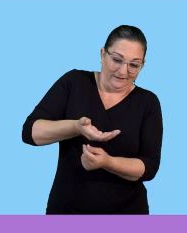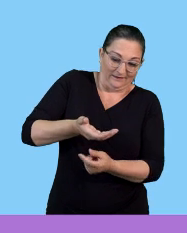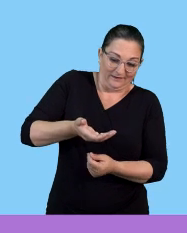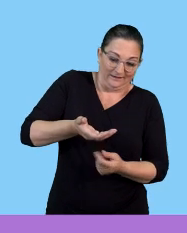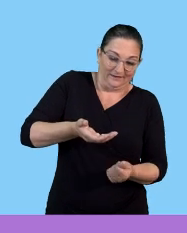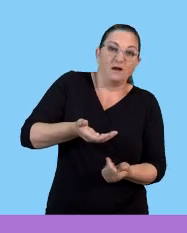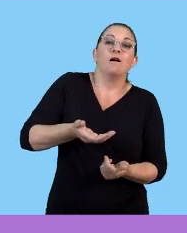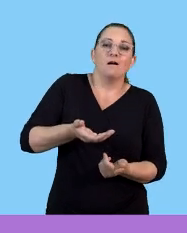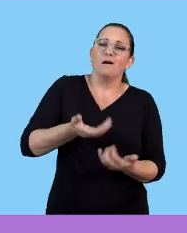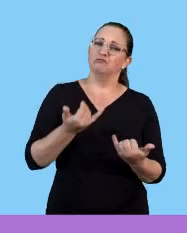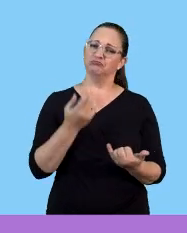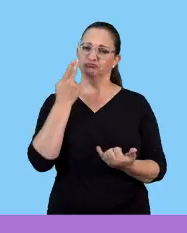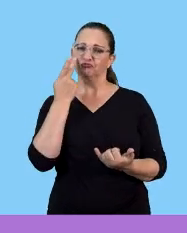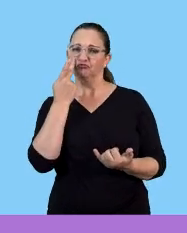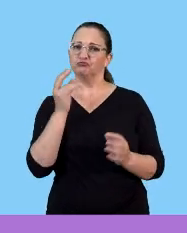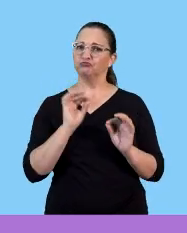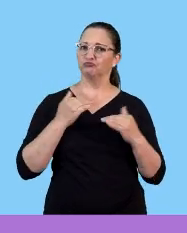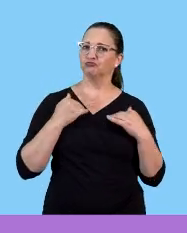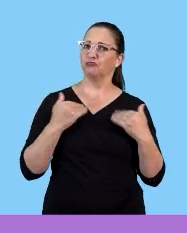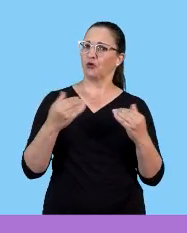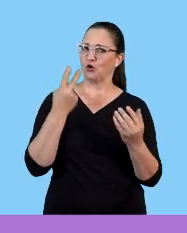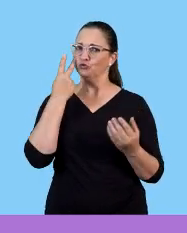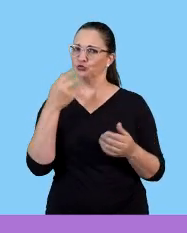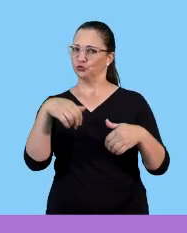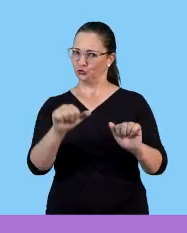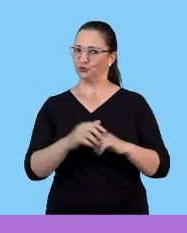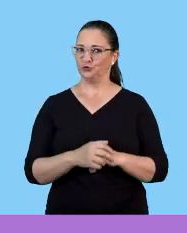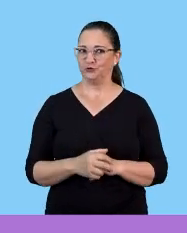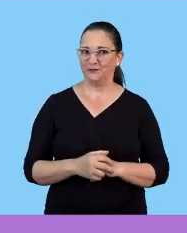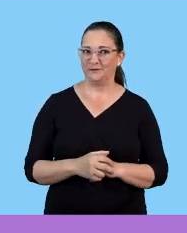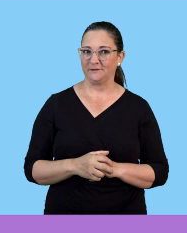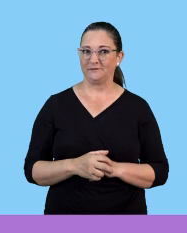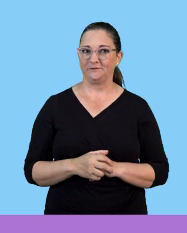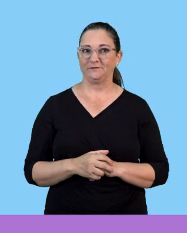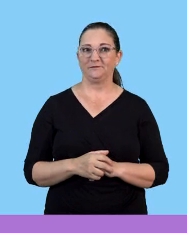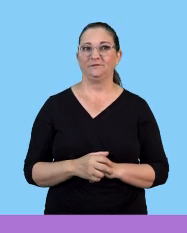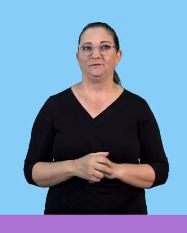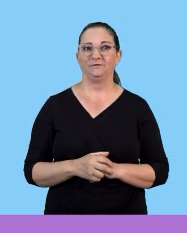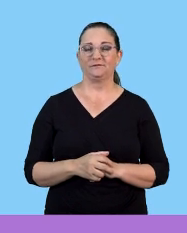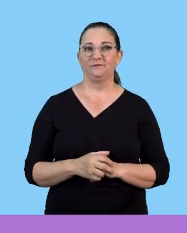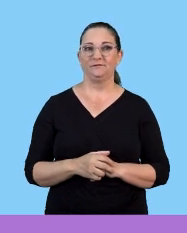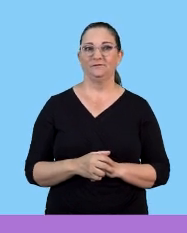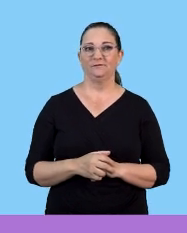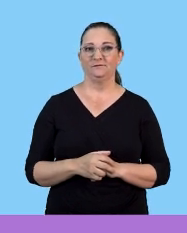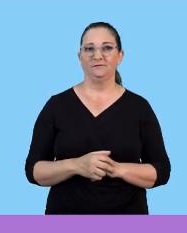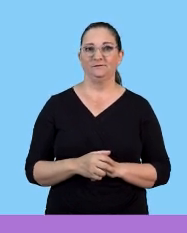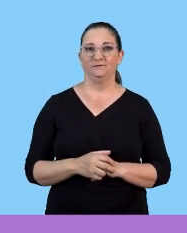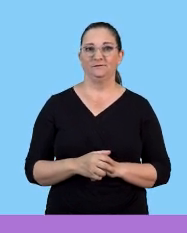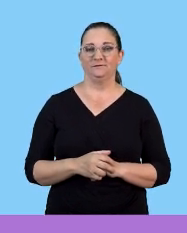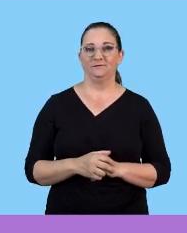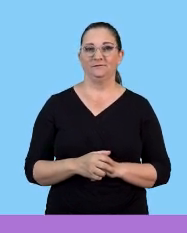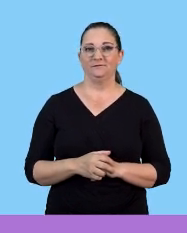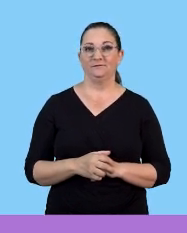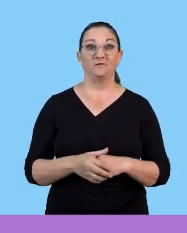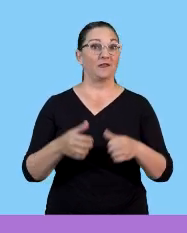is taking shape. All right? To attach the seat to those bars that we've already assembled. All